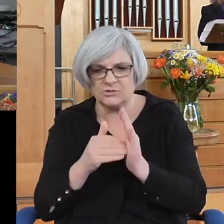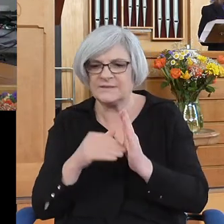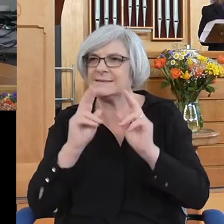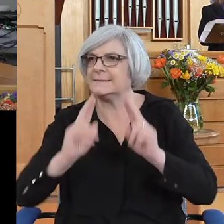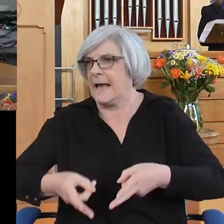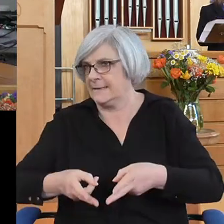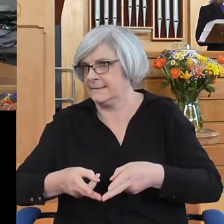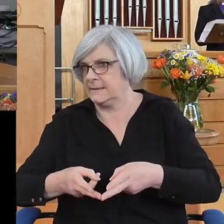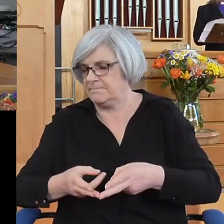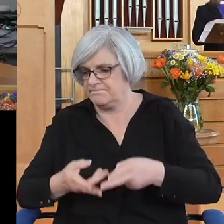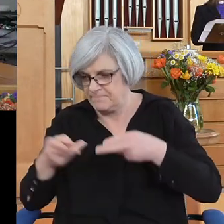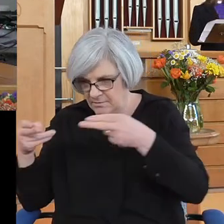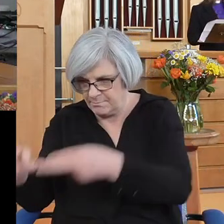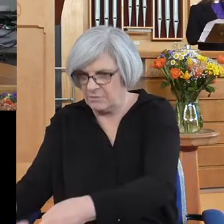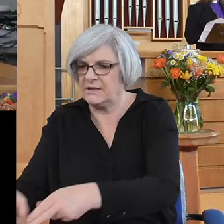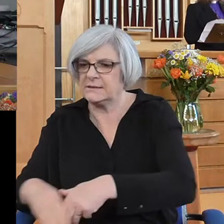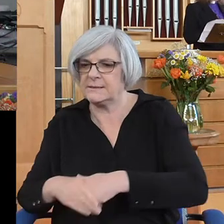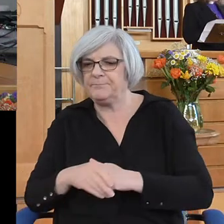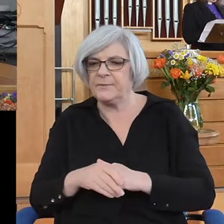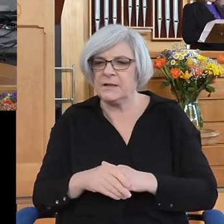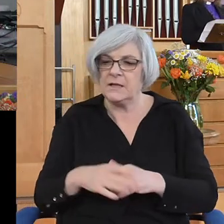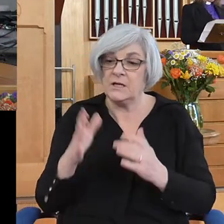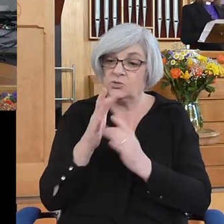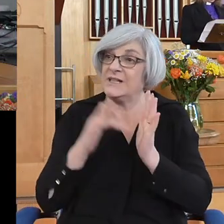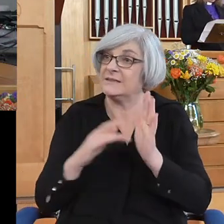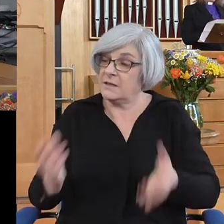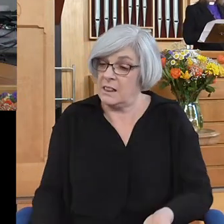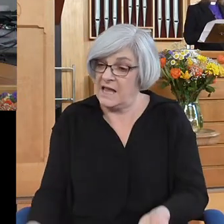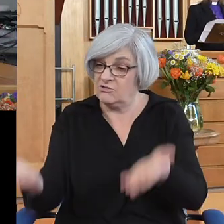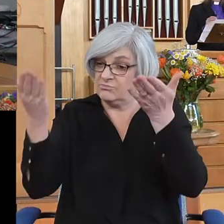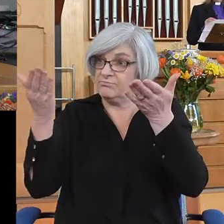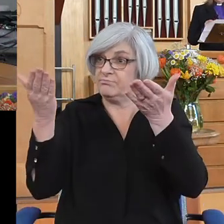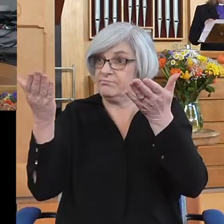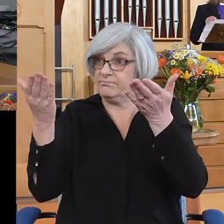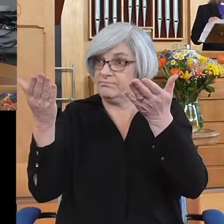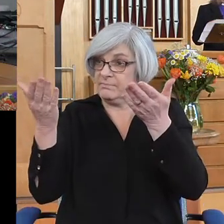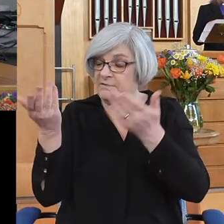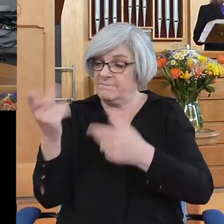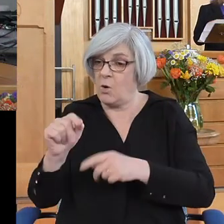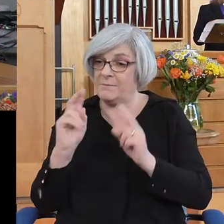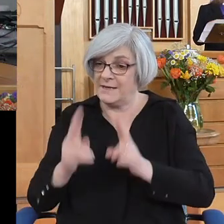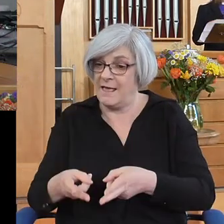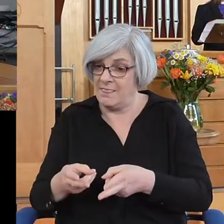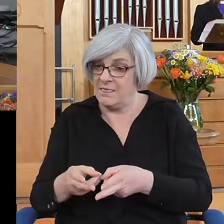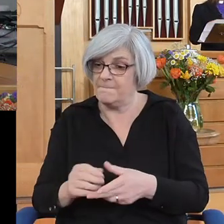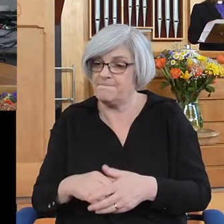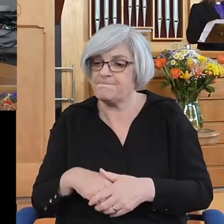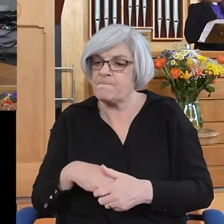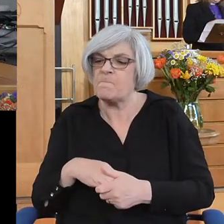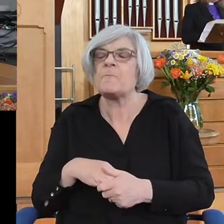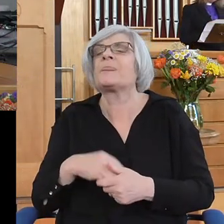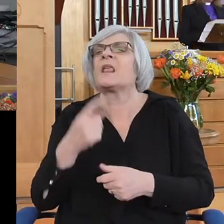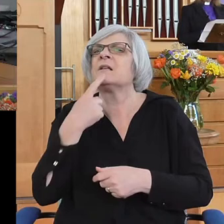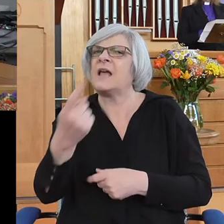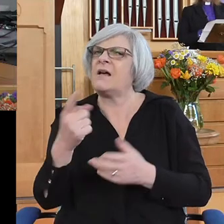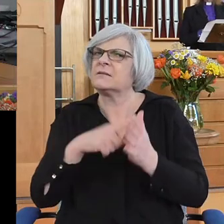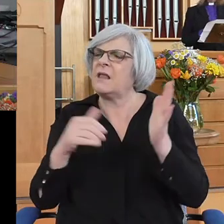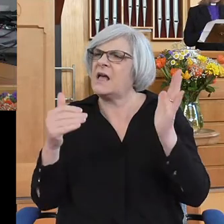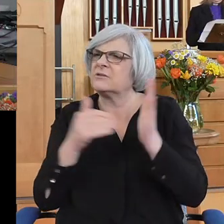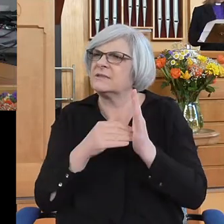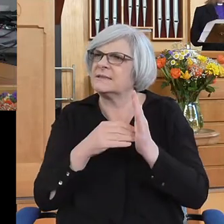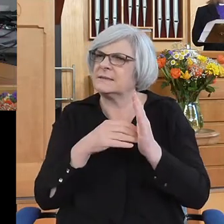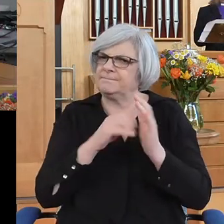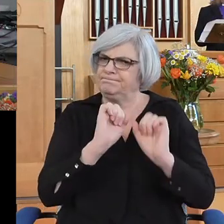rest. Jesus raises Lazarus from the tomb, from death to life, and he tells Lazarus'